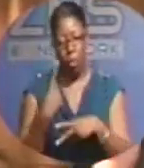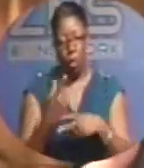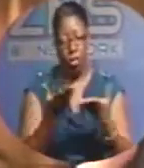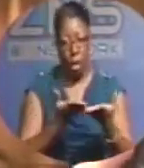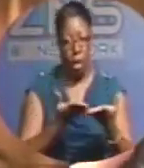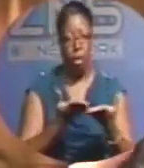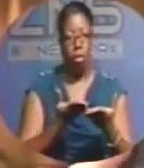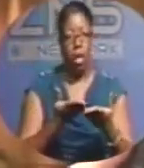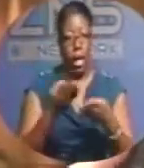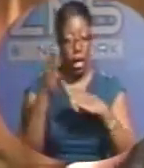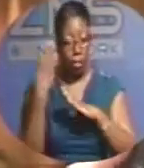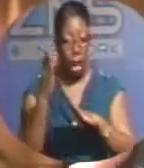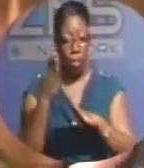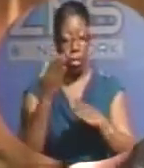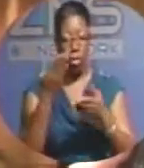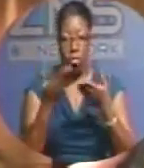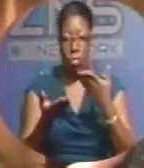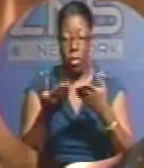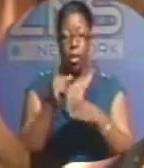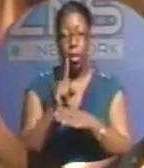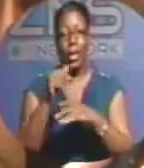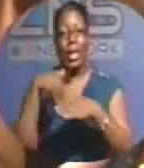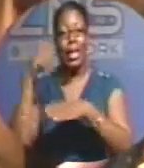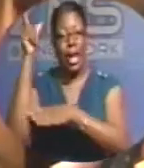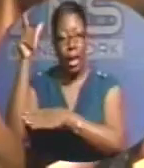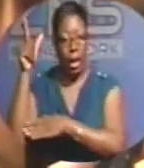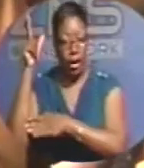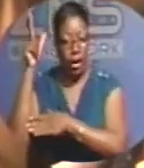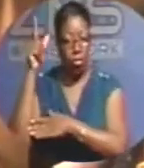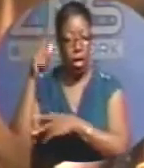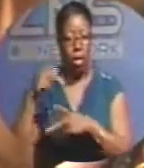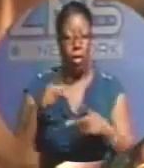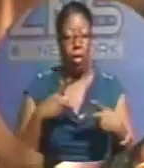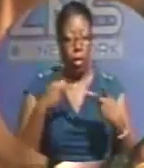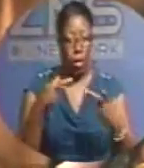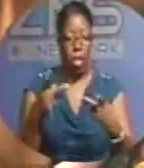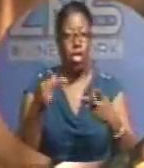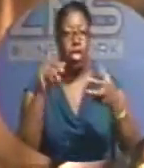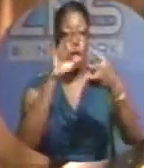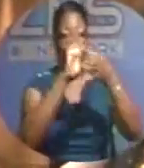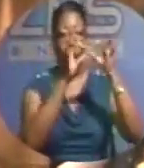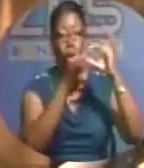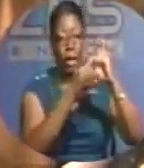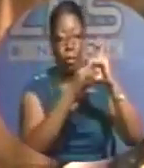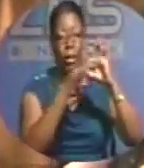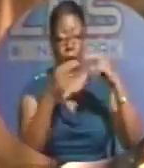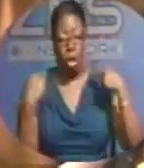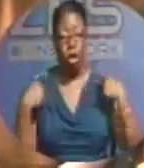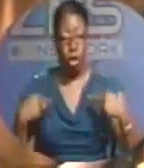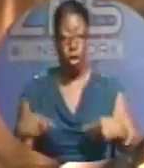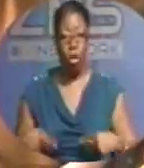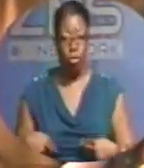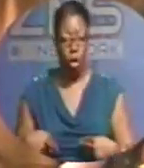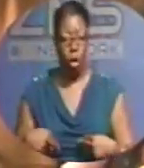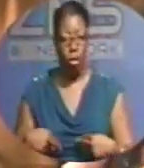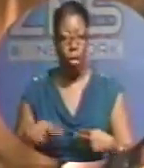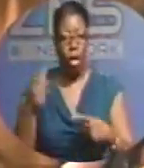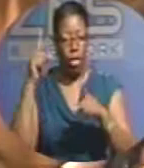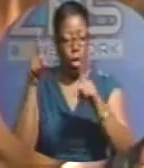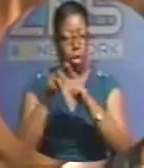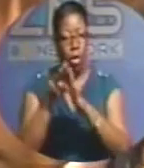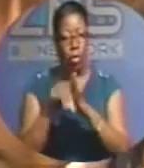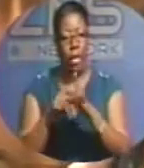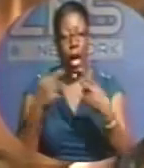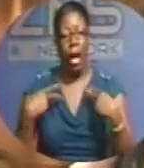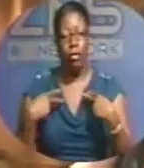London. There's the presentation of the Olympic uniform. There's the athlete agreement that has to be signed